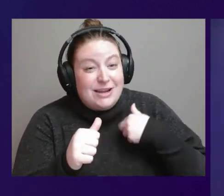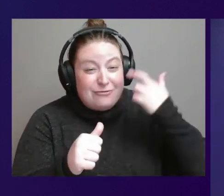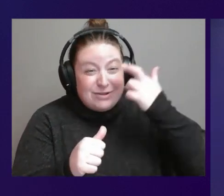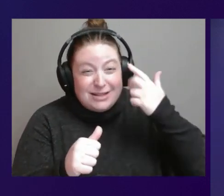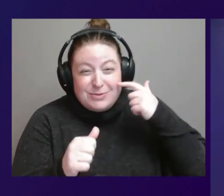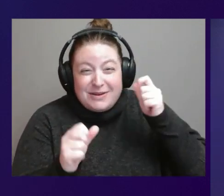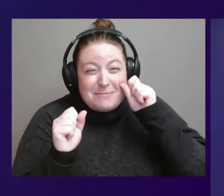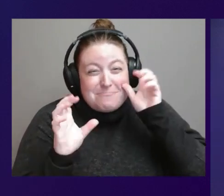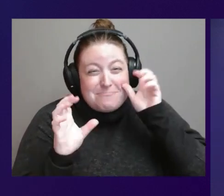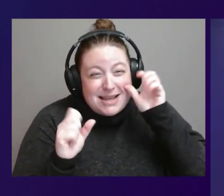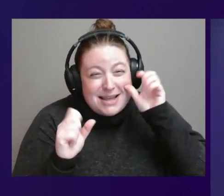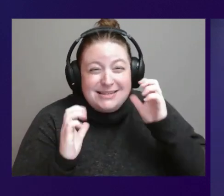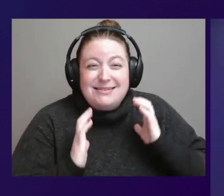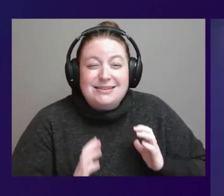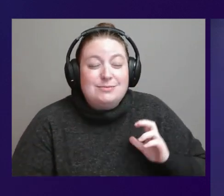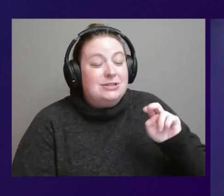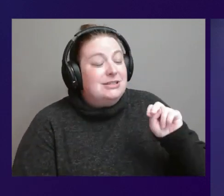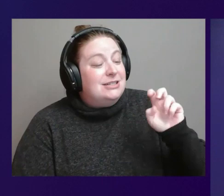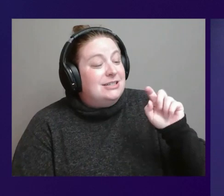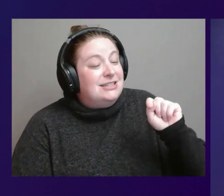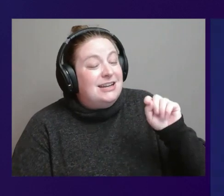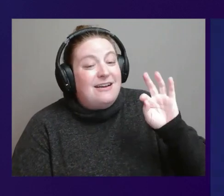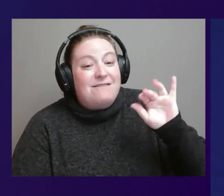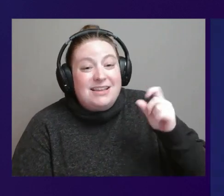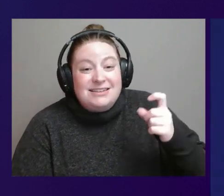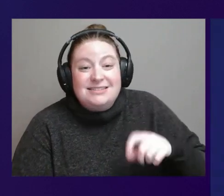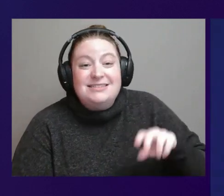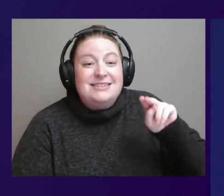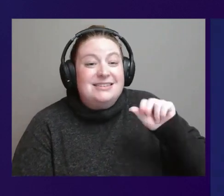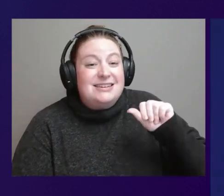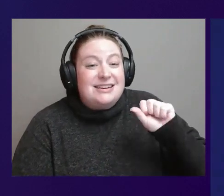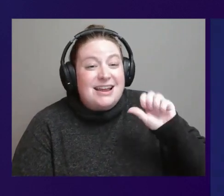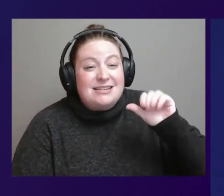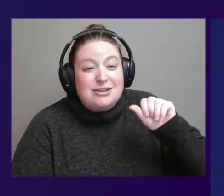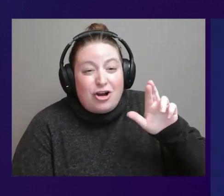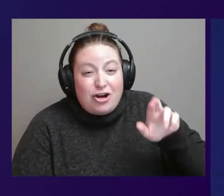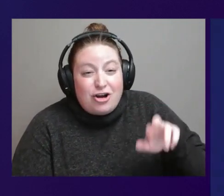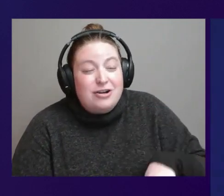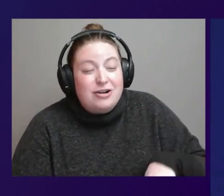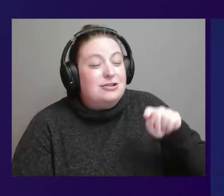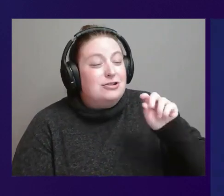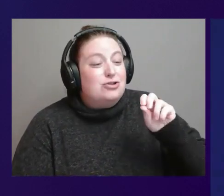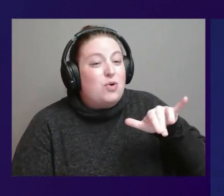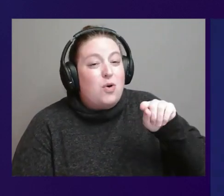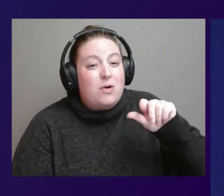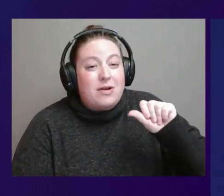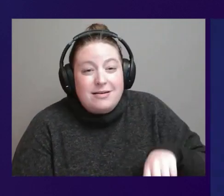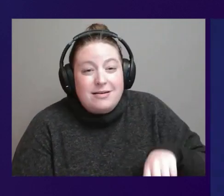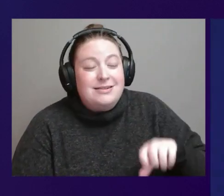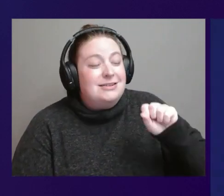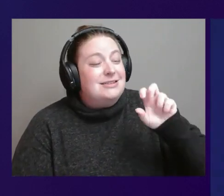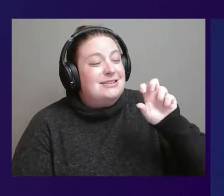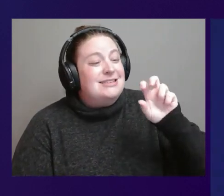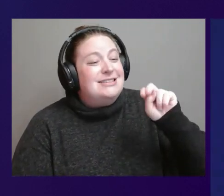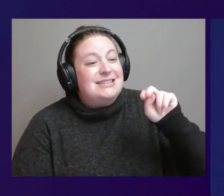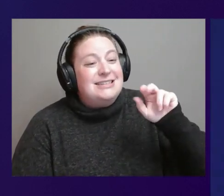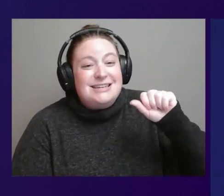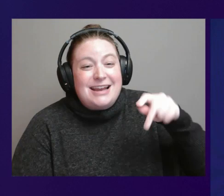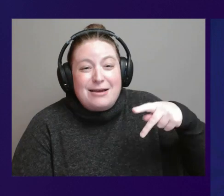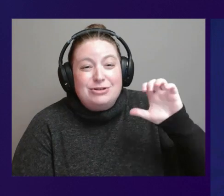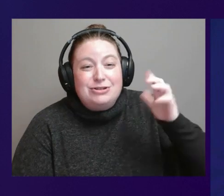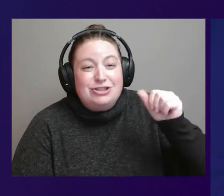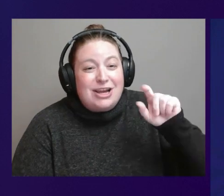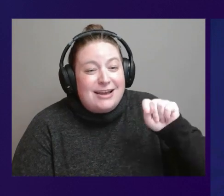customers. Netflix, NASCAR, Toyota, AI23, Page, Snapchat, Ancestry, Stripe, to name